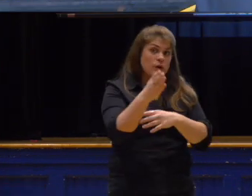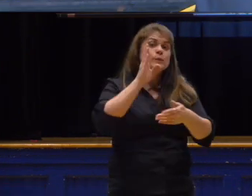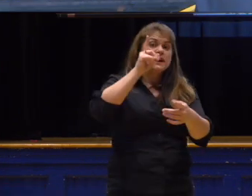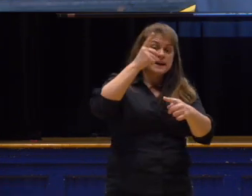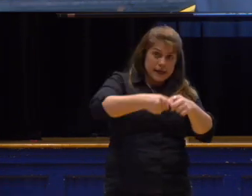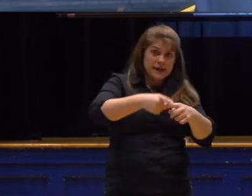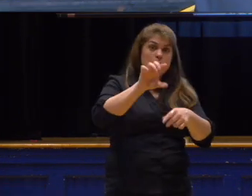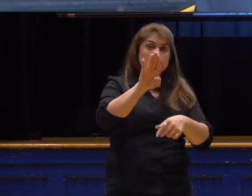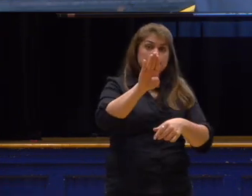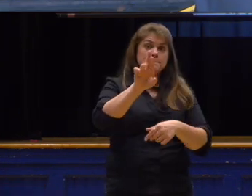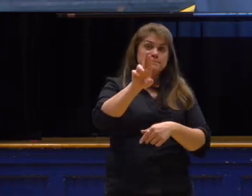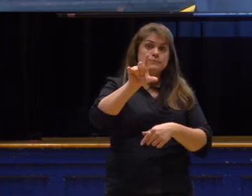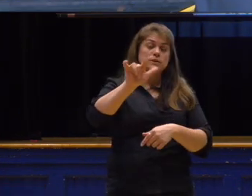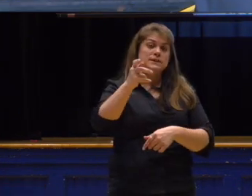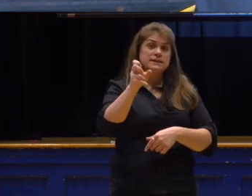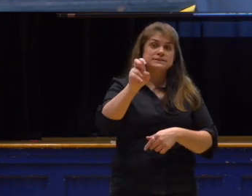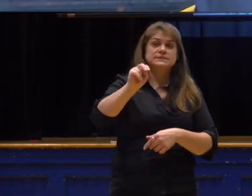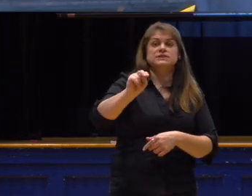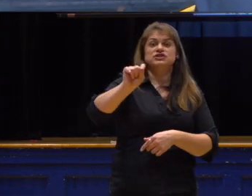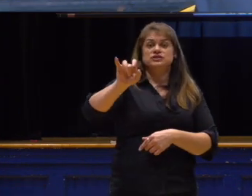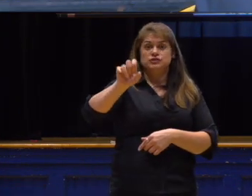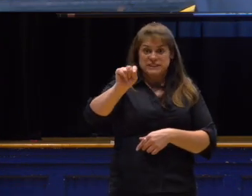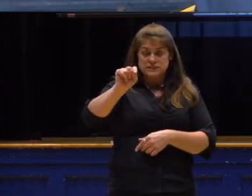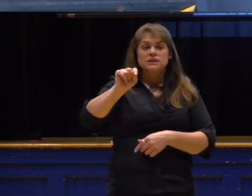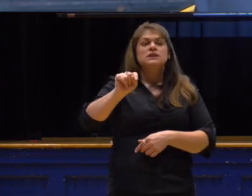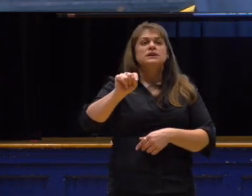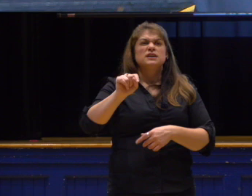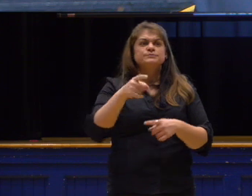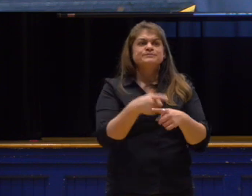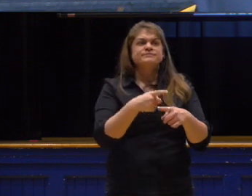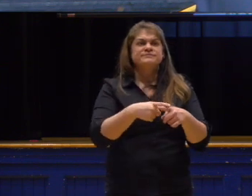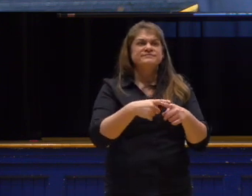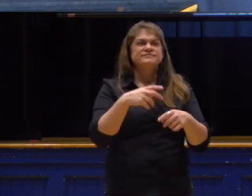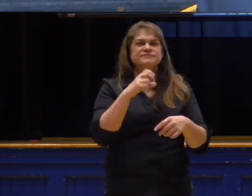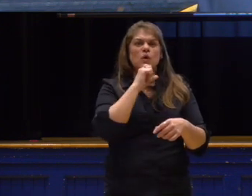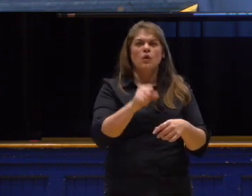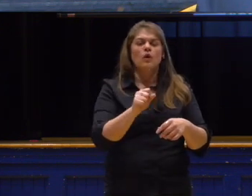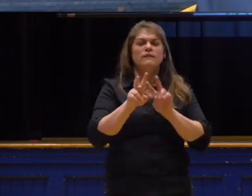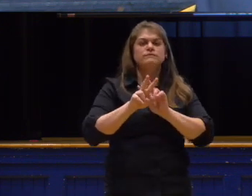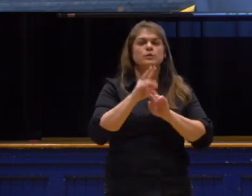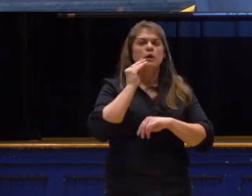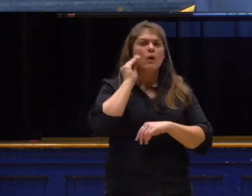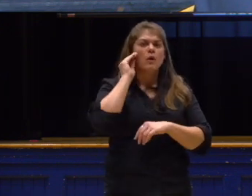Street, which is right where the old Hafey's Funeral Home is,